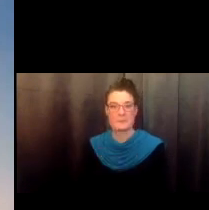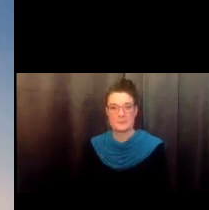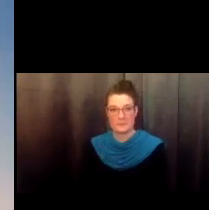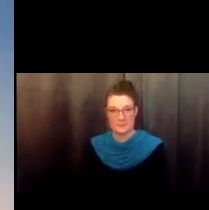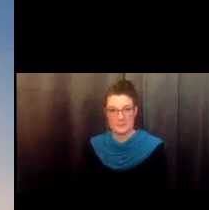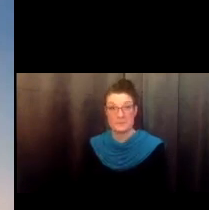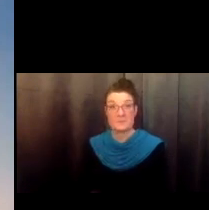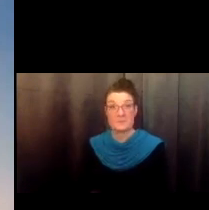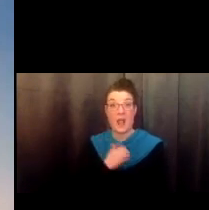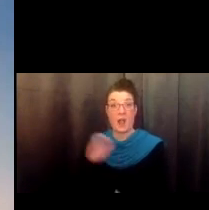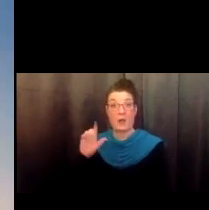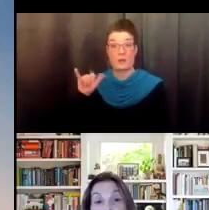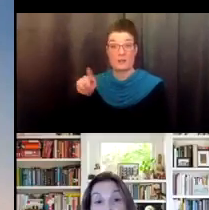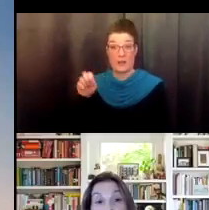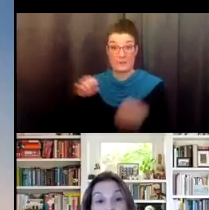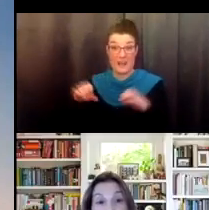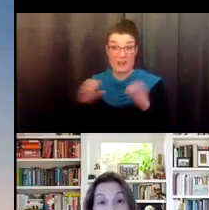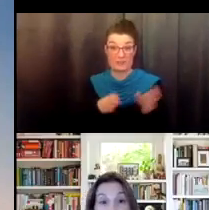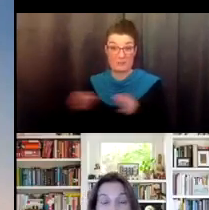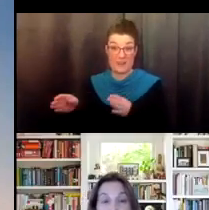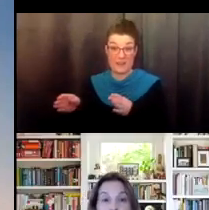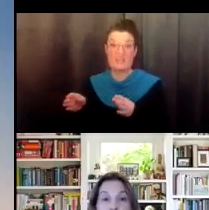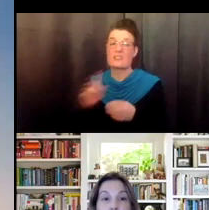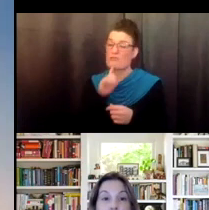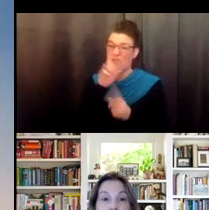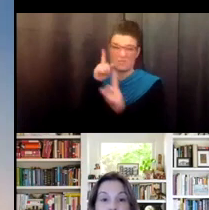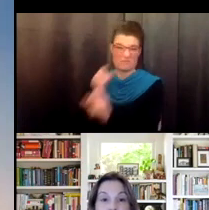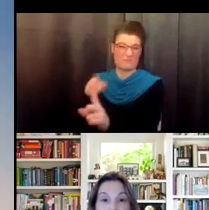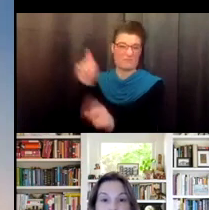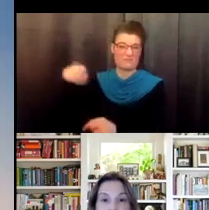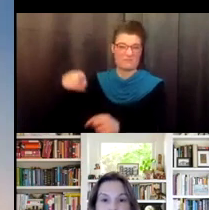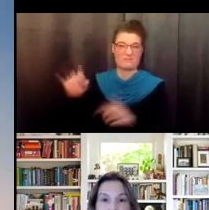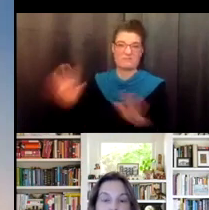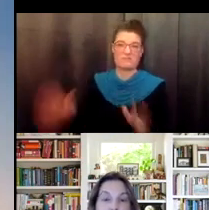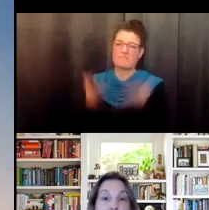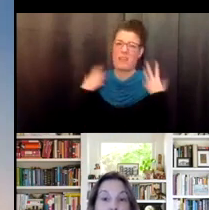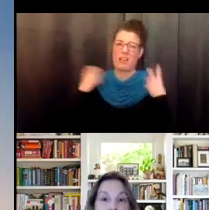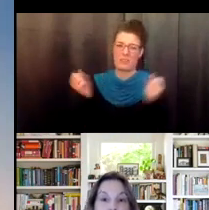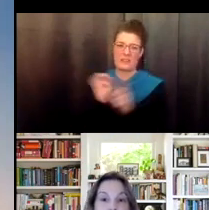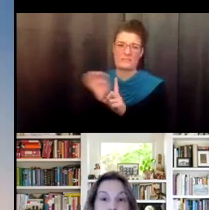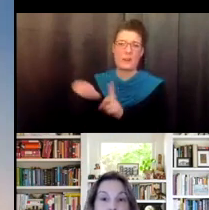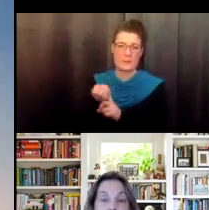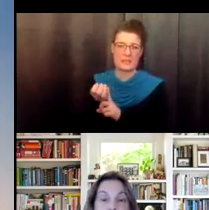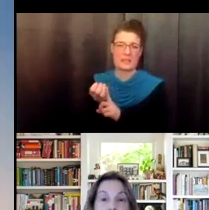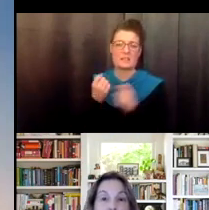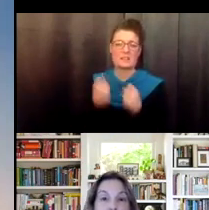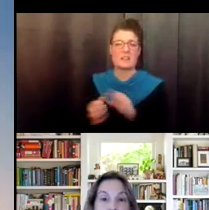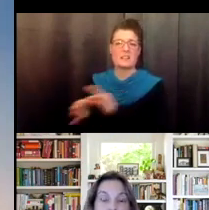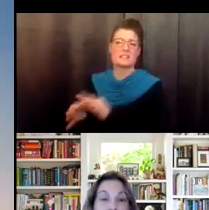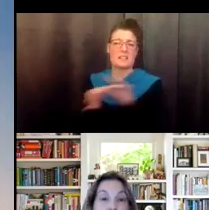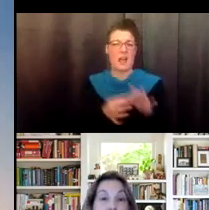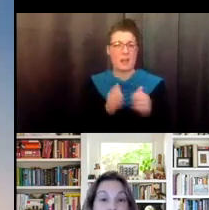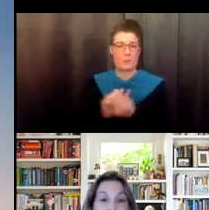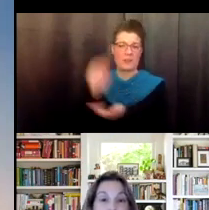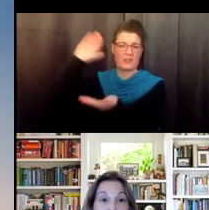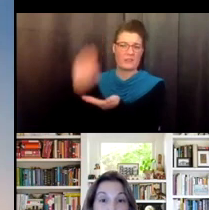Our climate action plan really needs to be one about creating healthy environments that are really tied to reductions